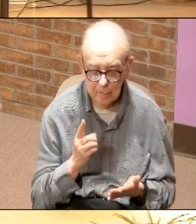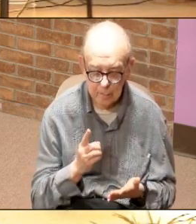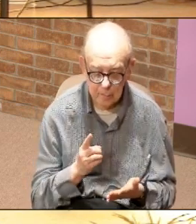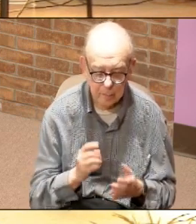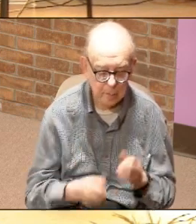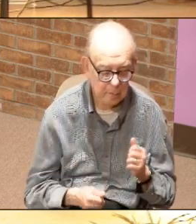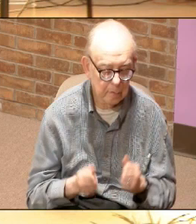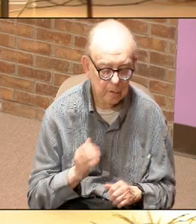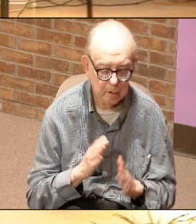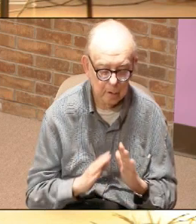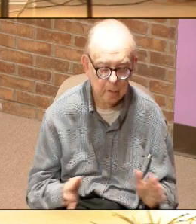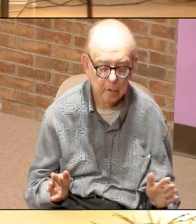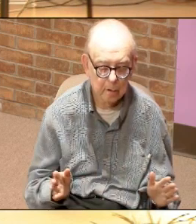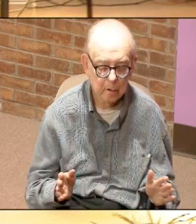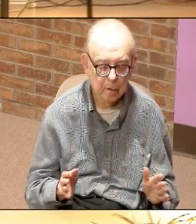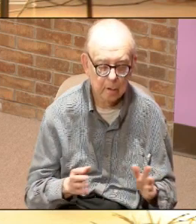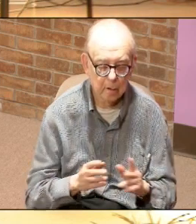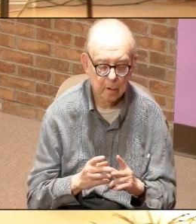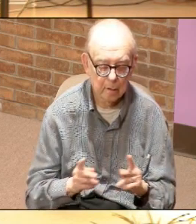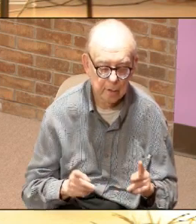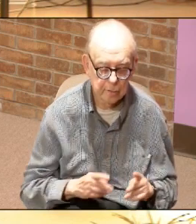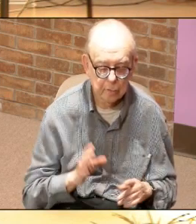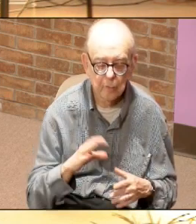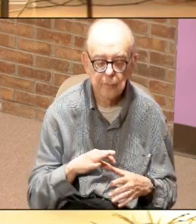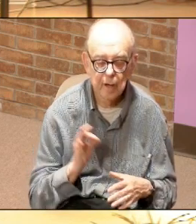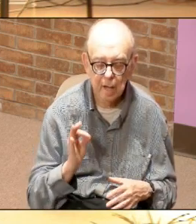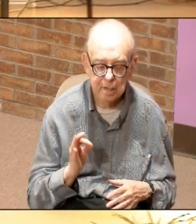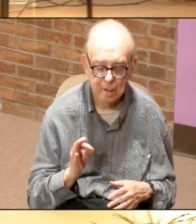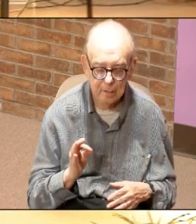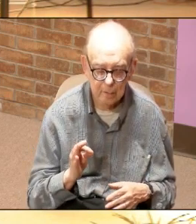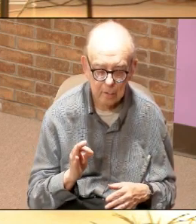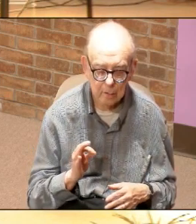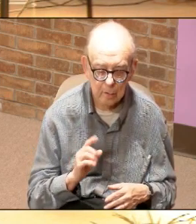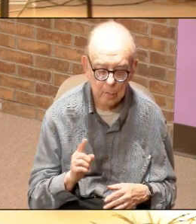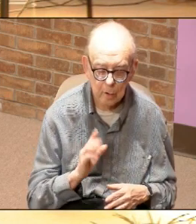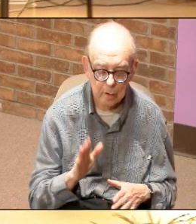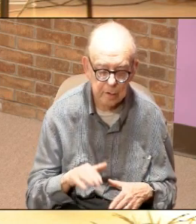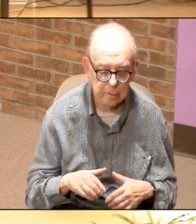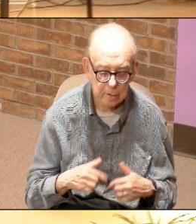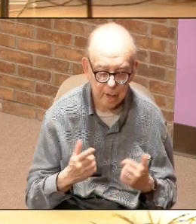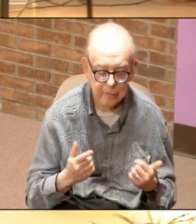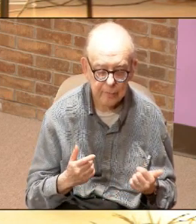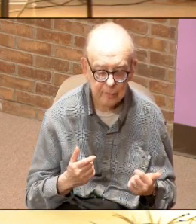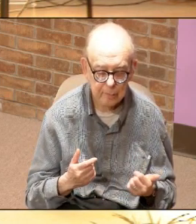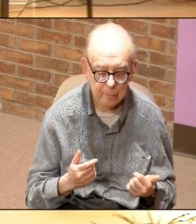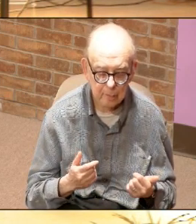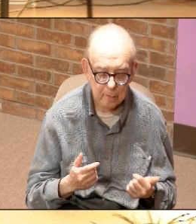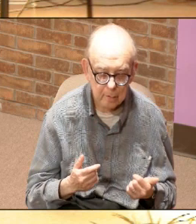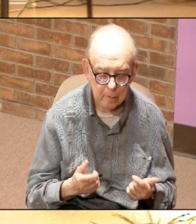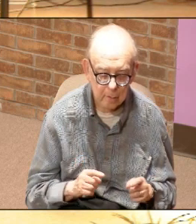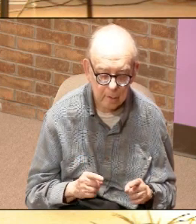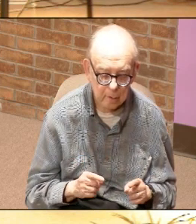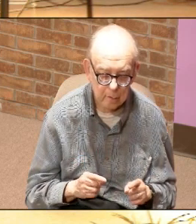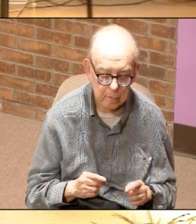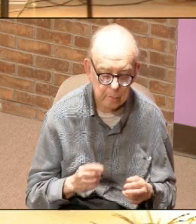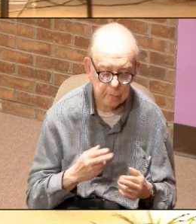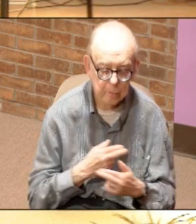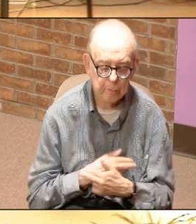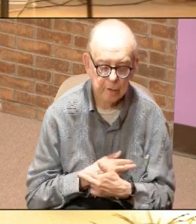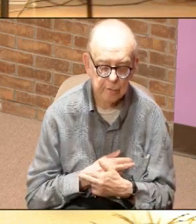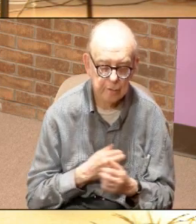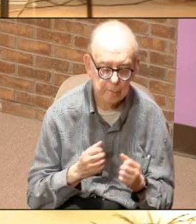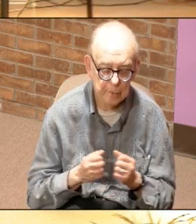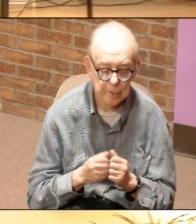most peaceful spot you will ever find in your life, is when you are at rest with